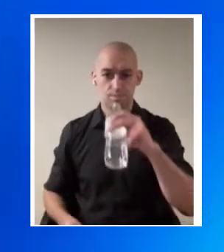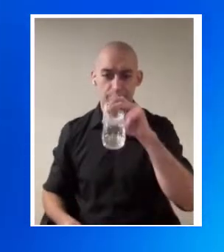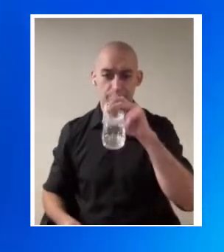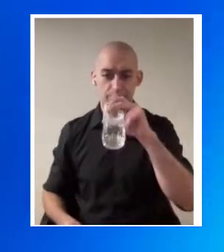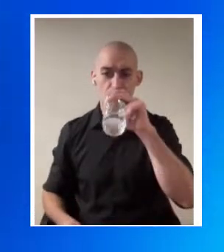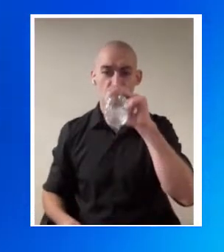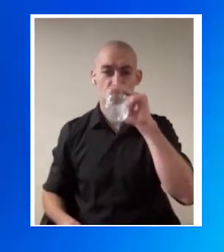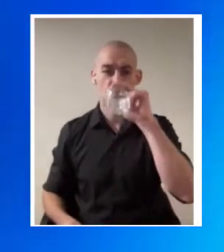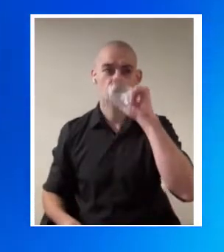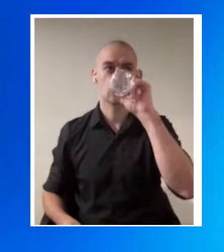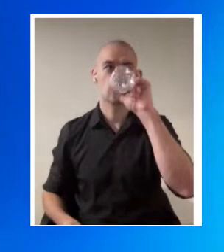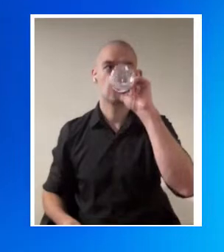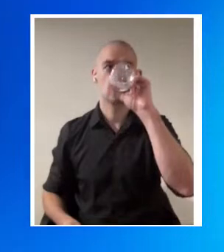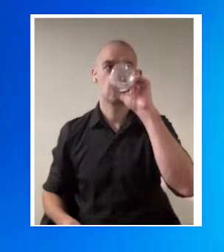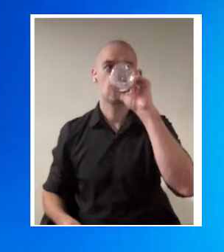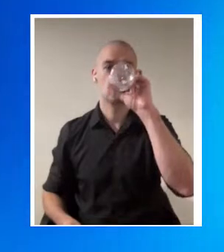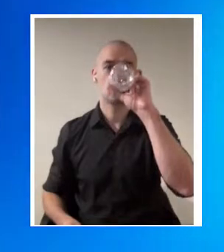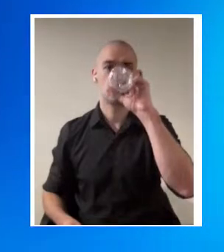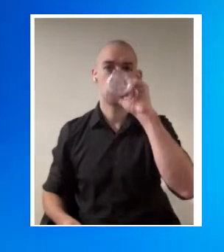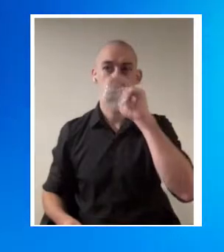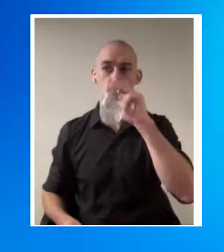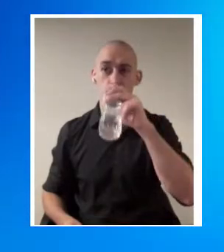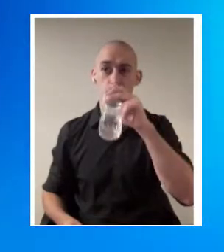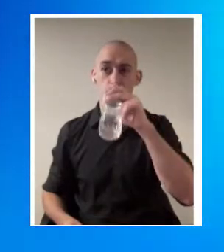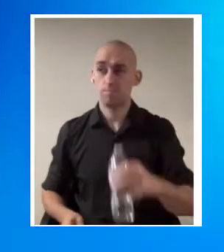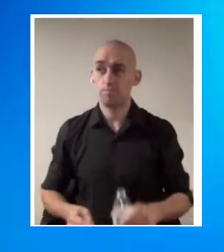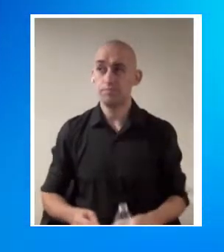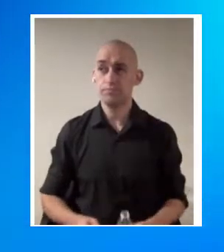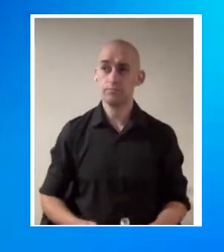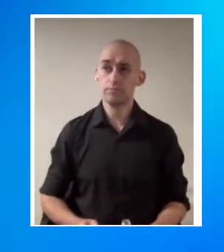note, who would I send the name to?